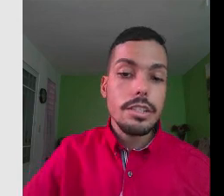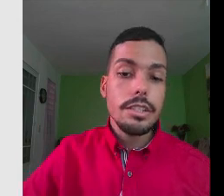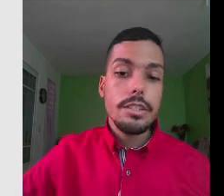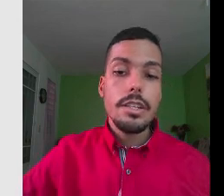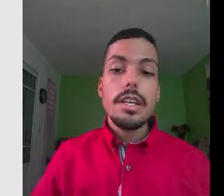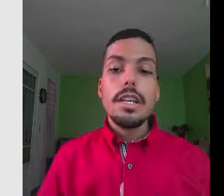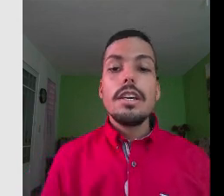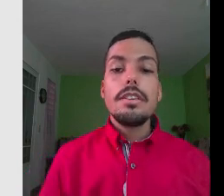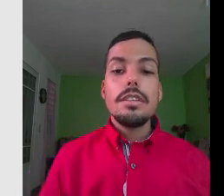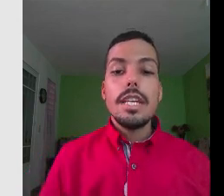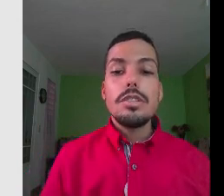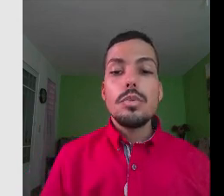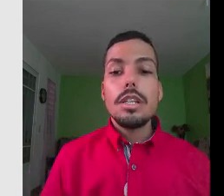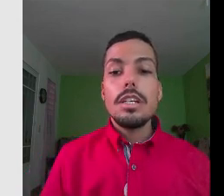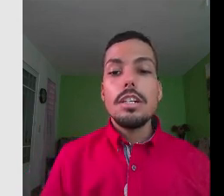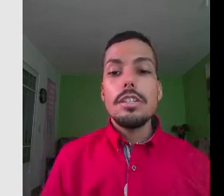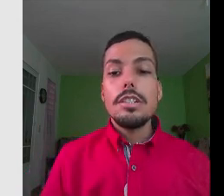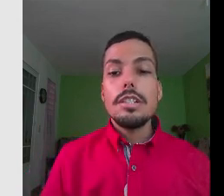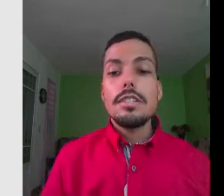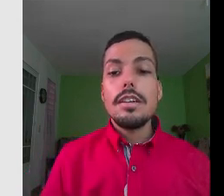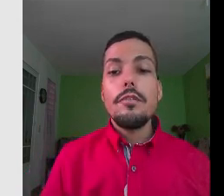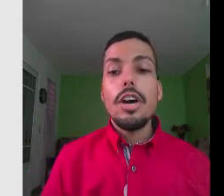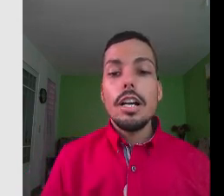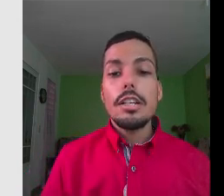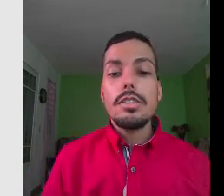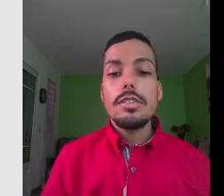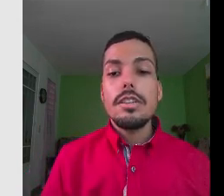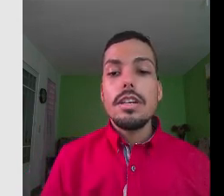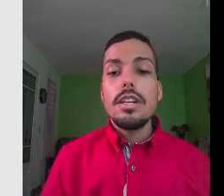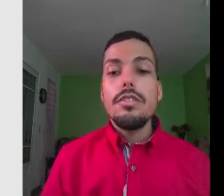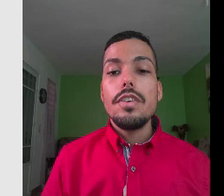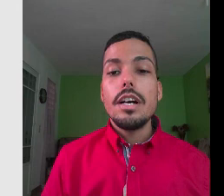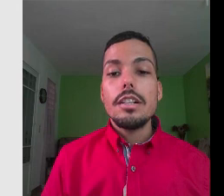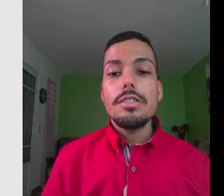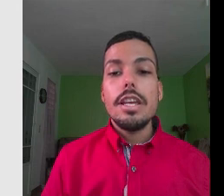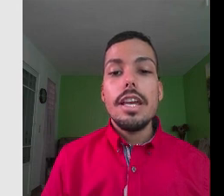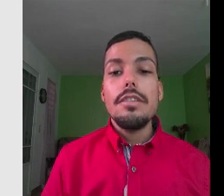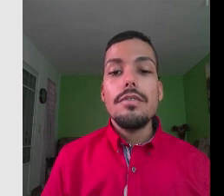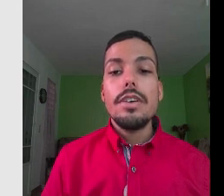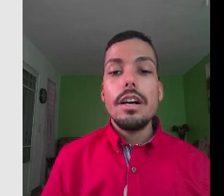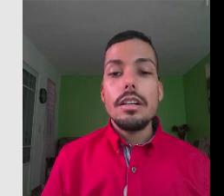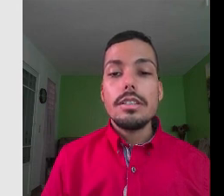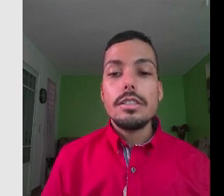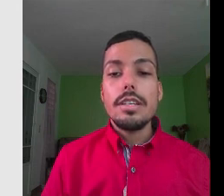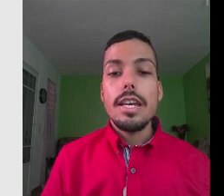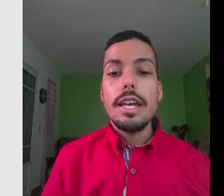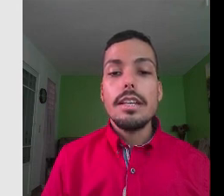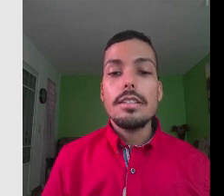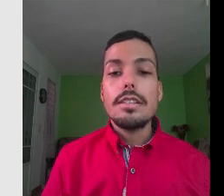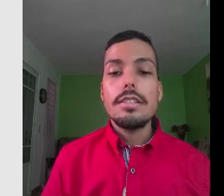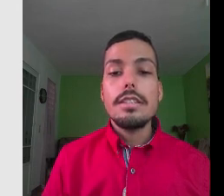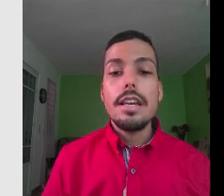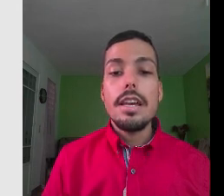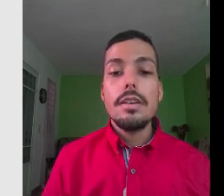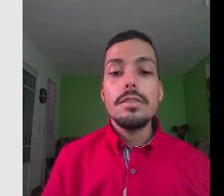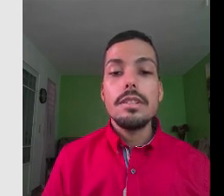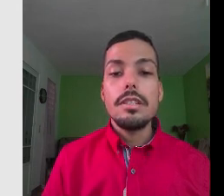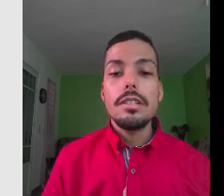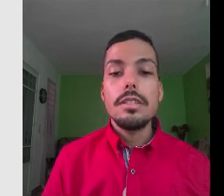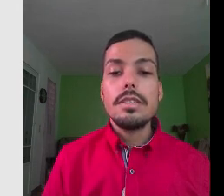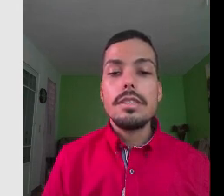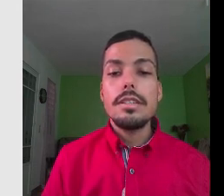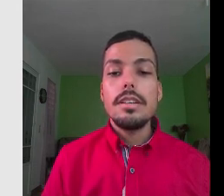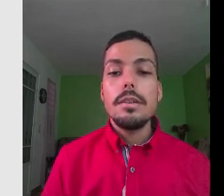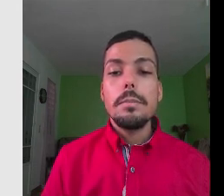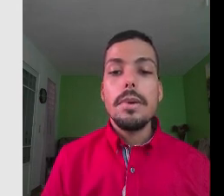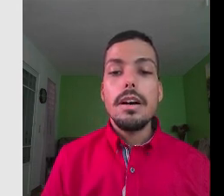Very good. The next one here, this is a box. Box, and box has the sound